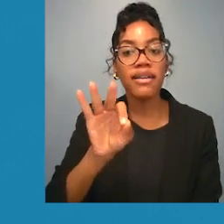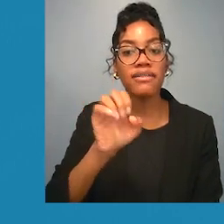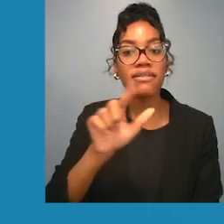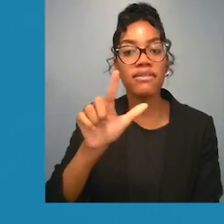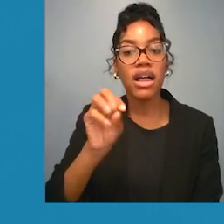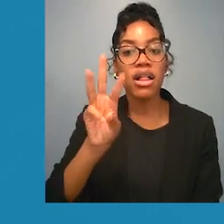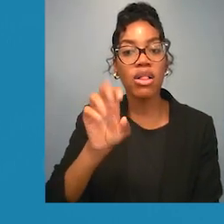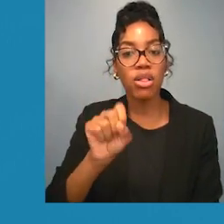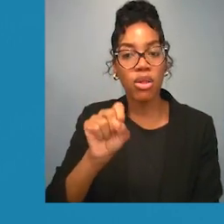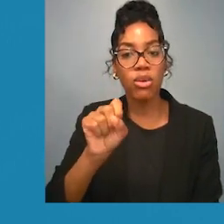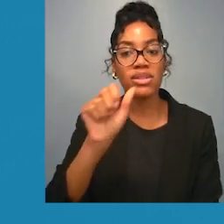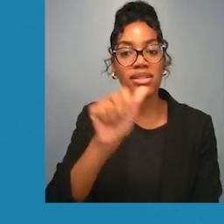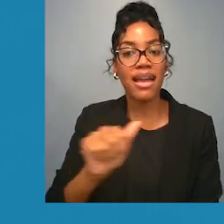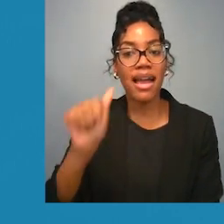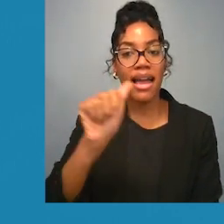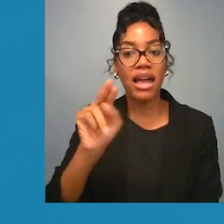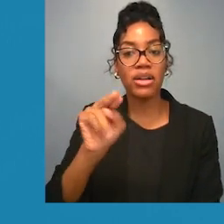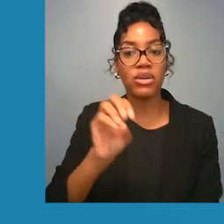seagrant.noaa.gov.knauss.